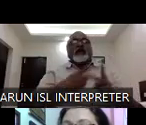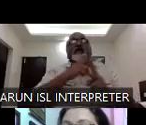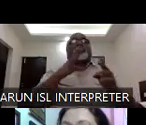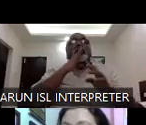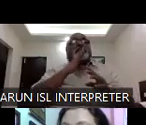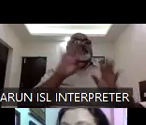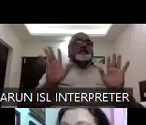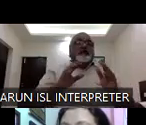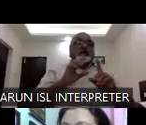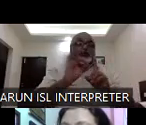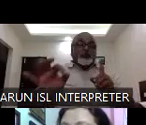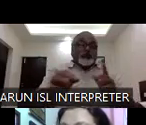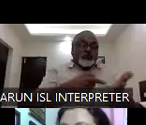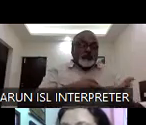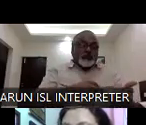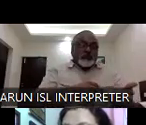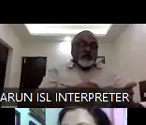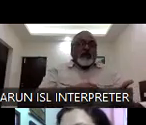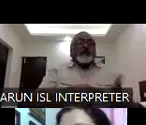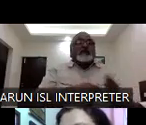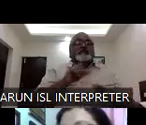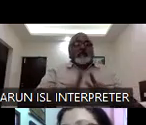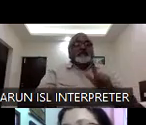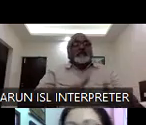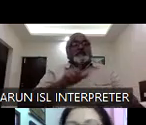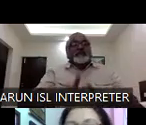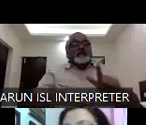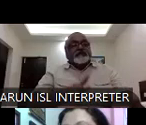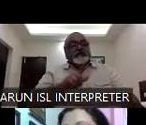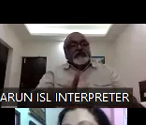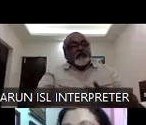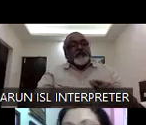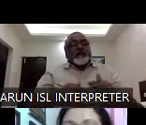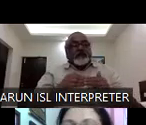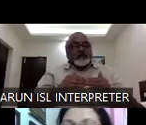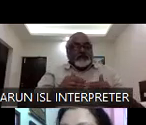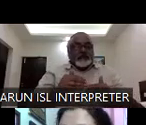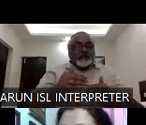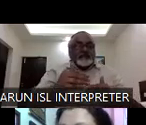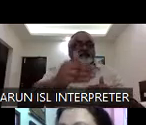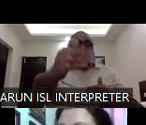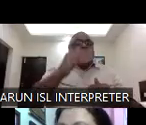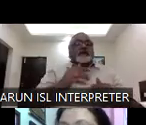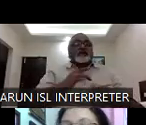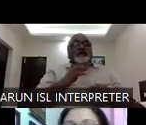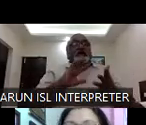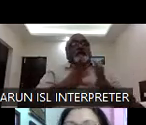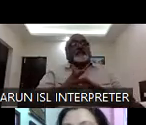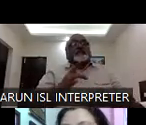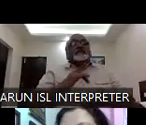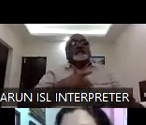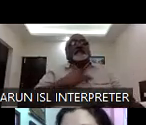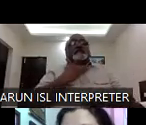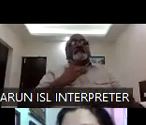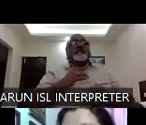basic baby steps, I would say, or smaller steps in our lives, so that we become a sensitive individual and we